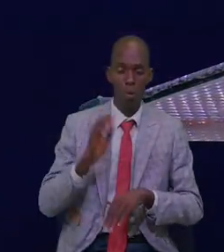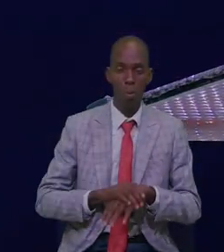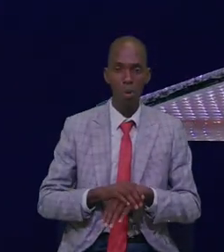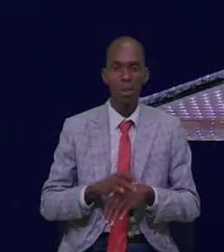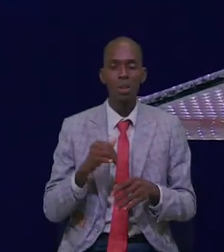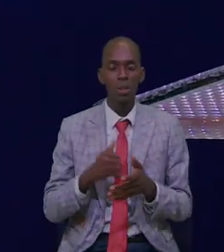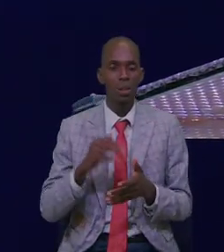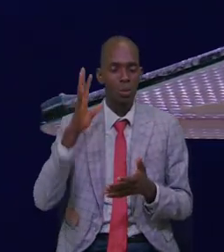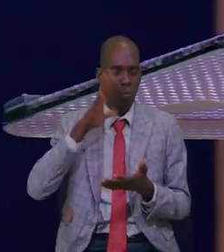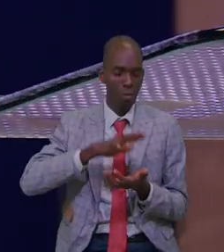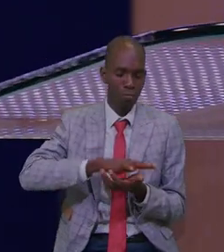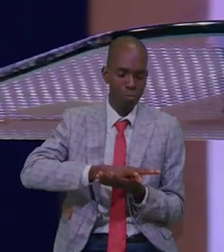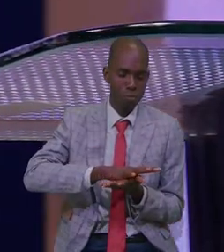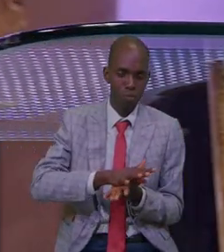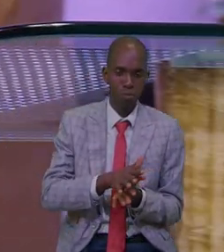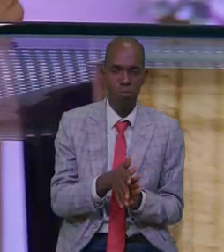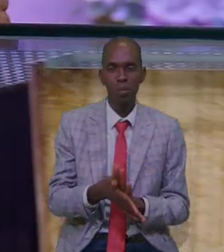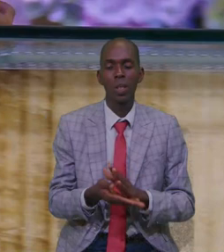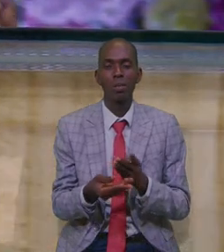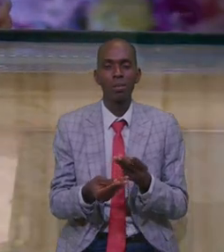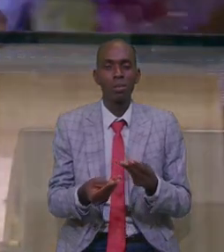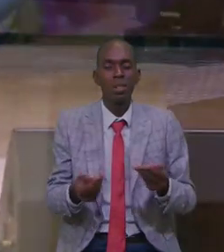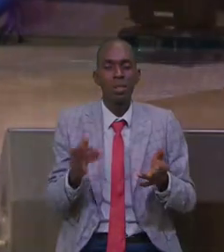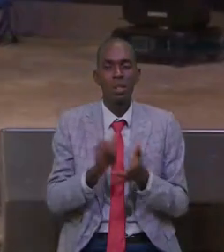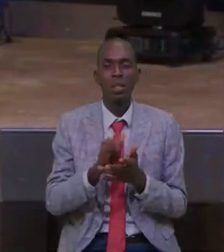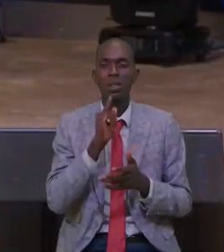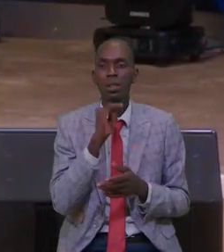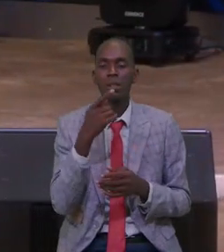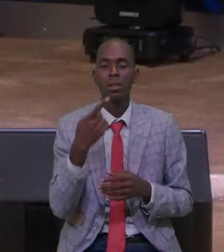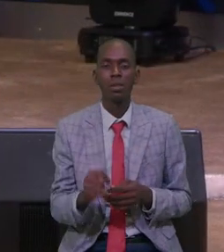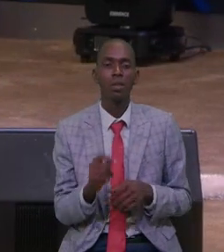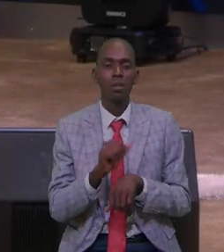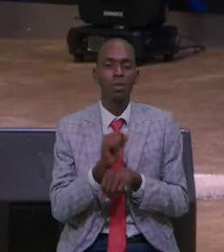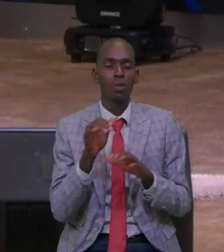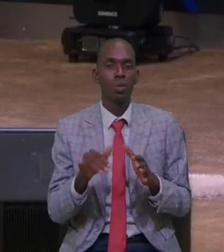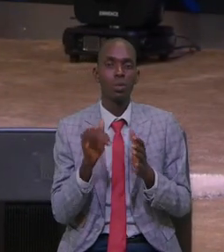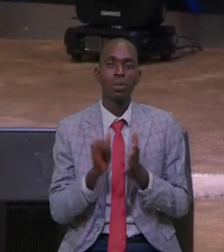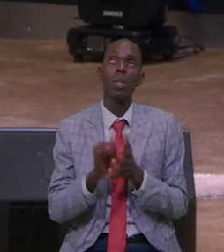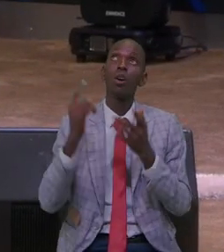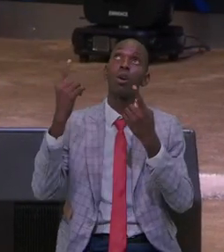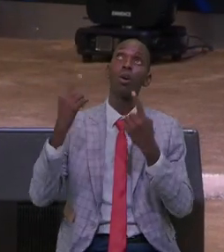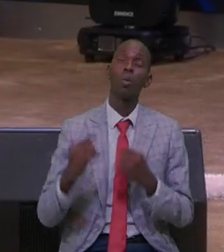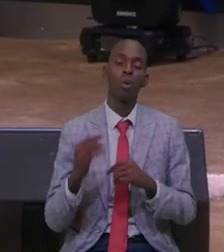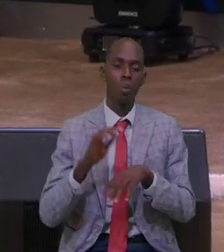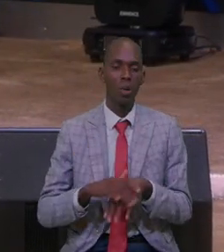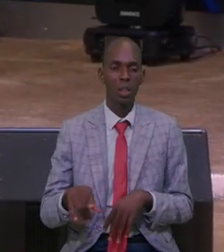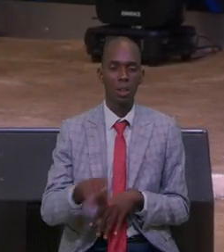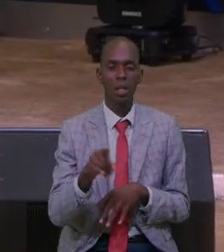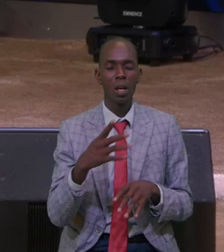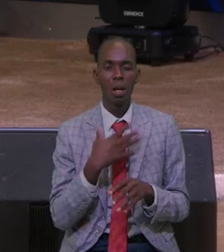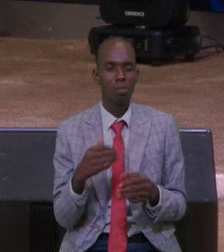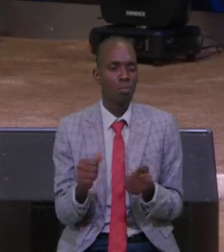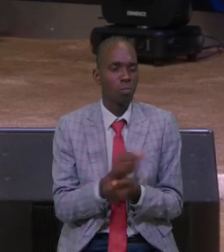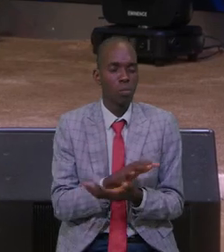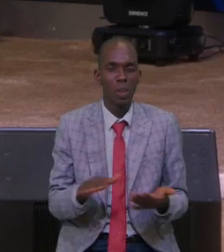grind him to powder. That's the stone that comes and then it shatters them, their ground